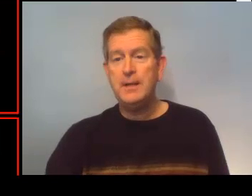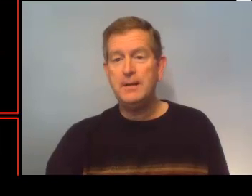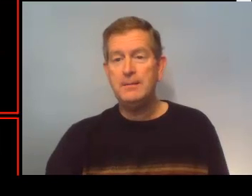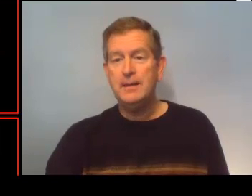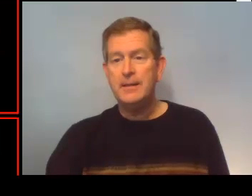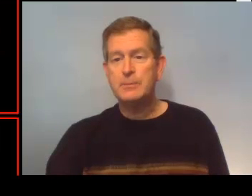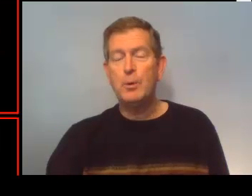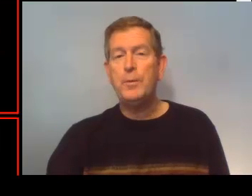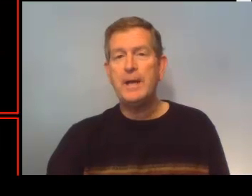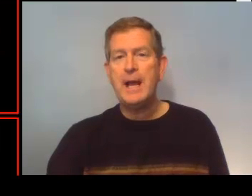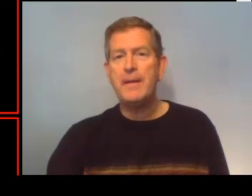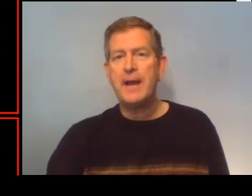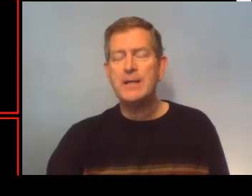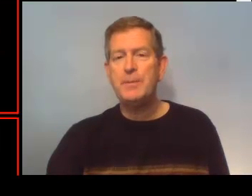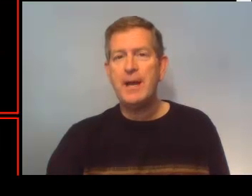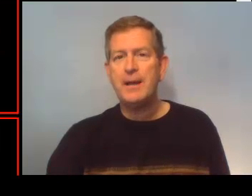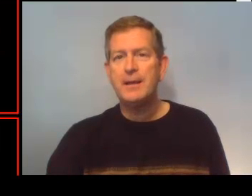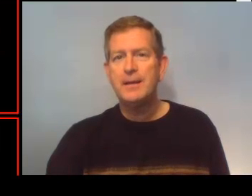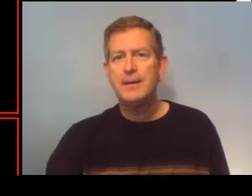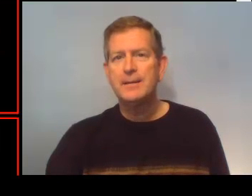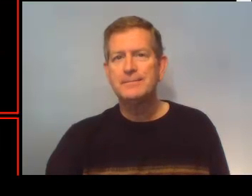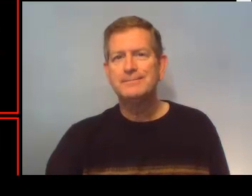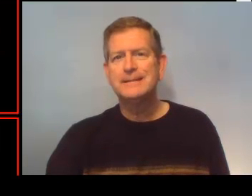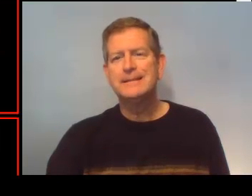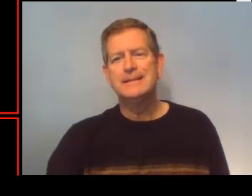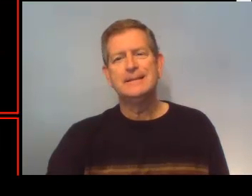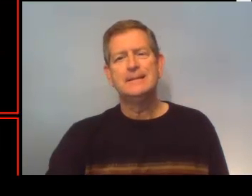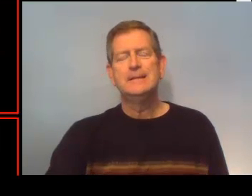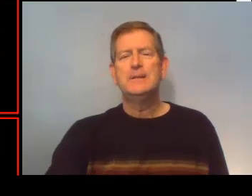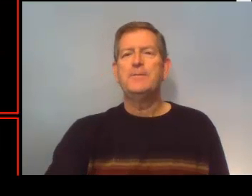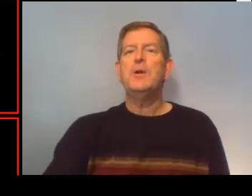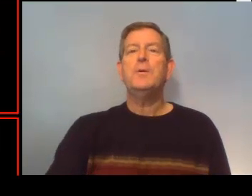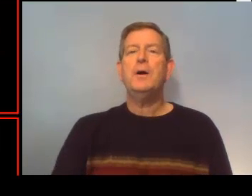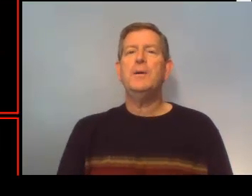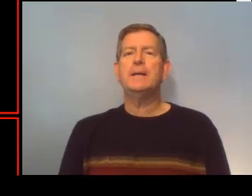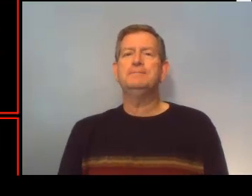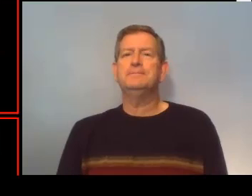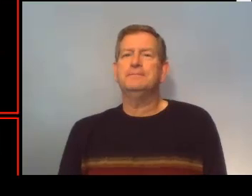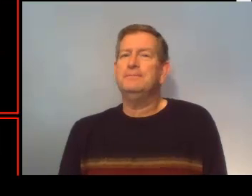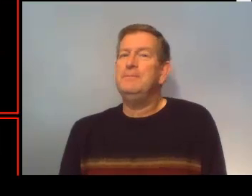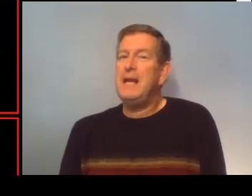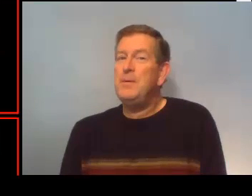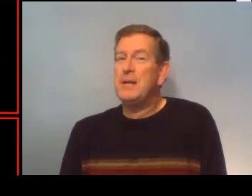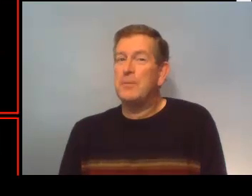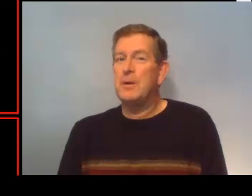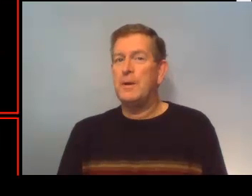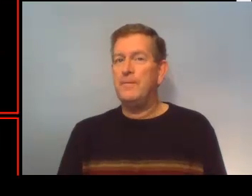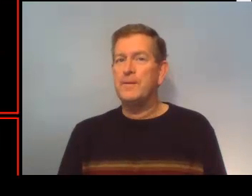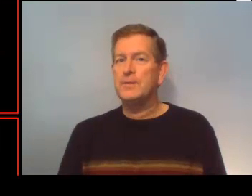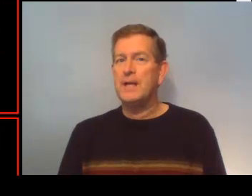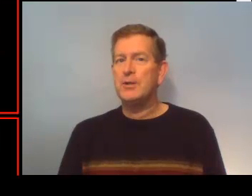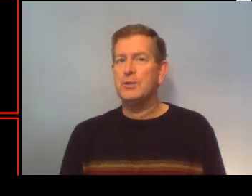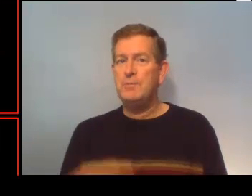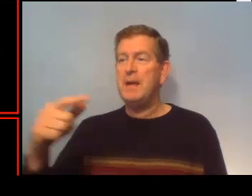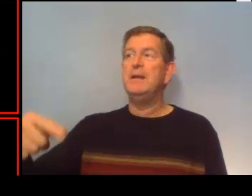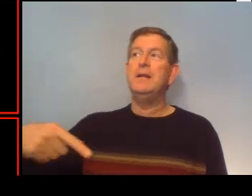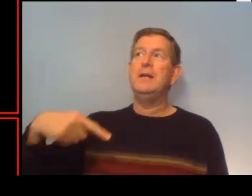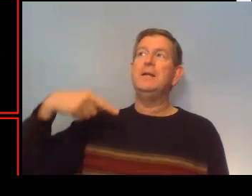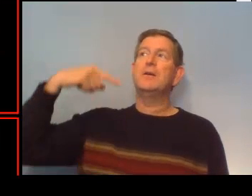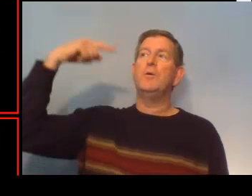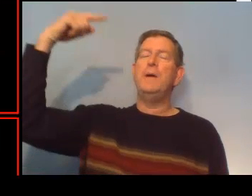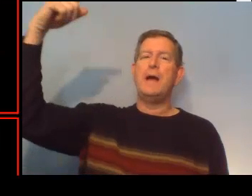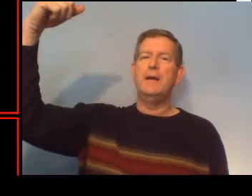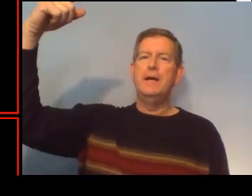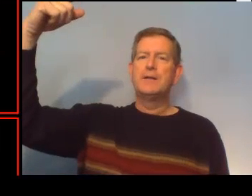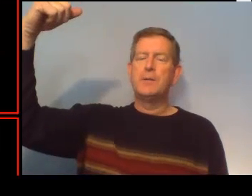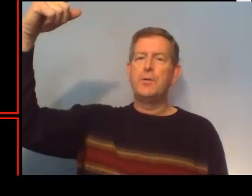this one right here, this blue thing hanging on the guy's back. If you don't know it, maybe you're not really ready for this section. You may need